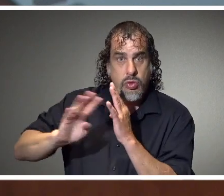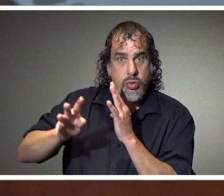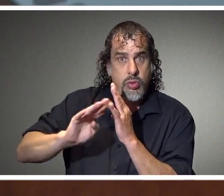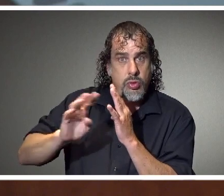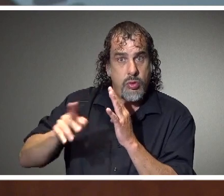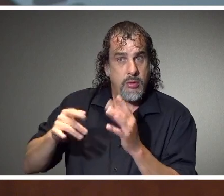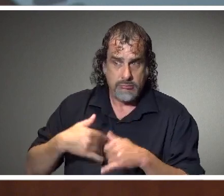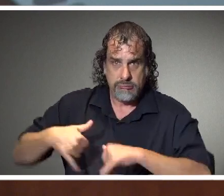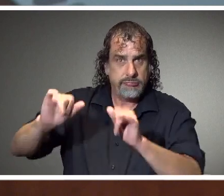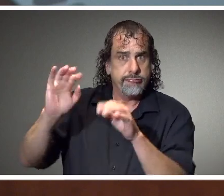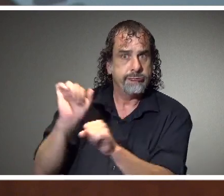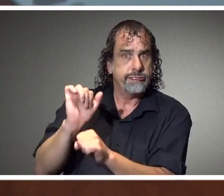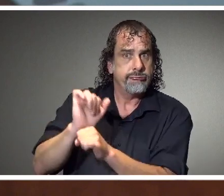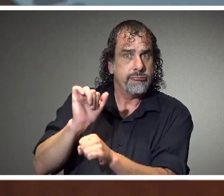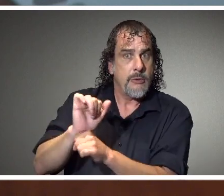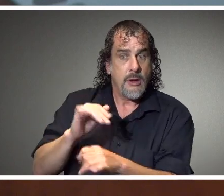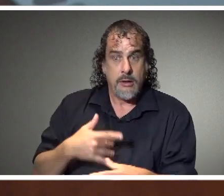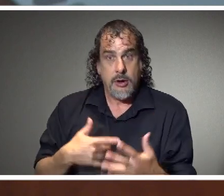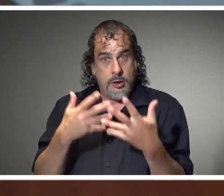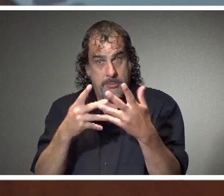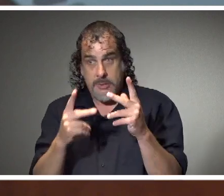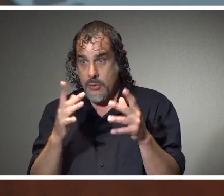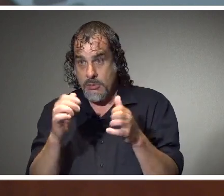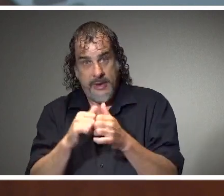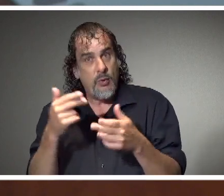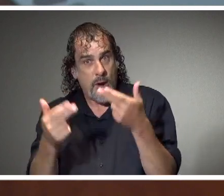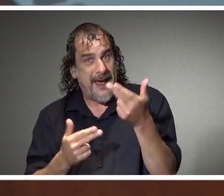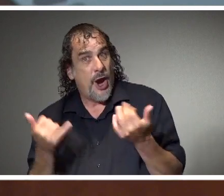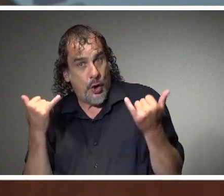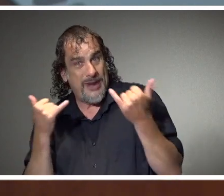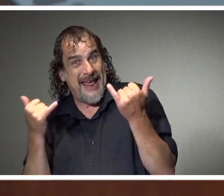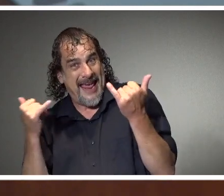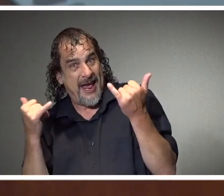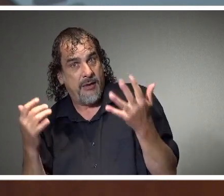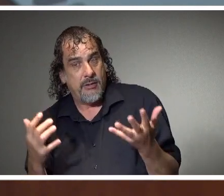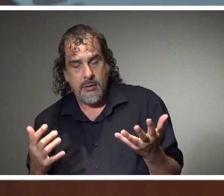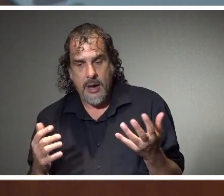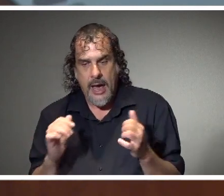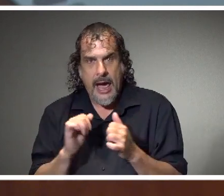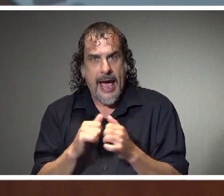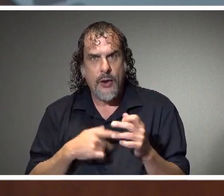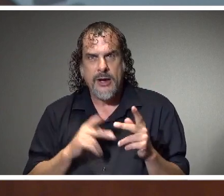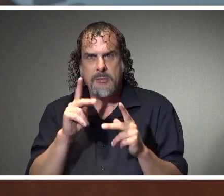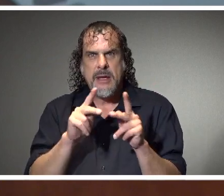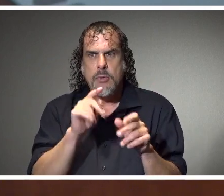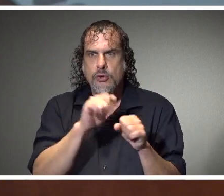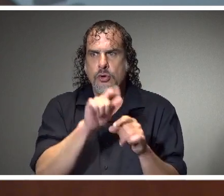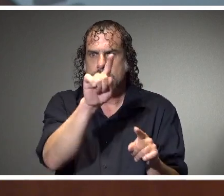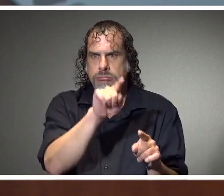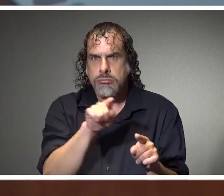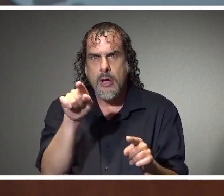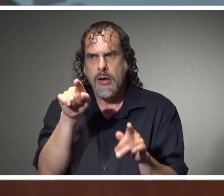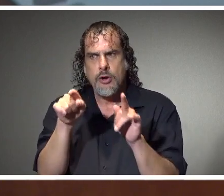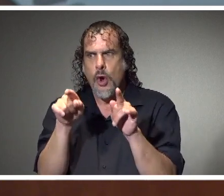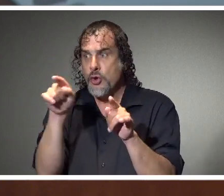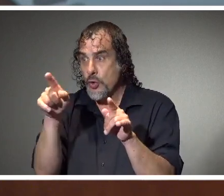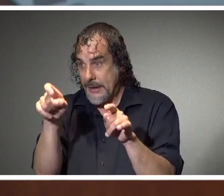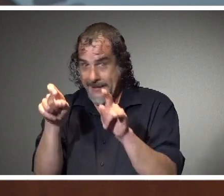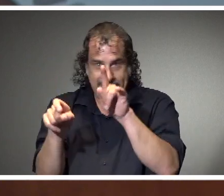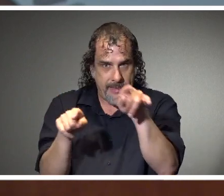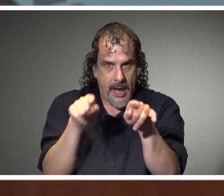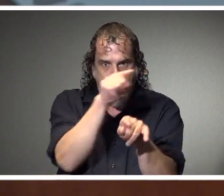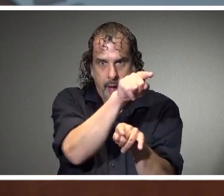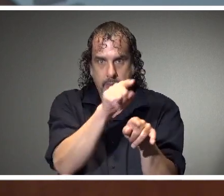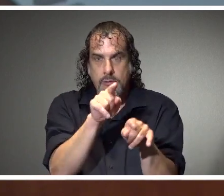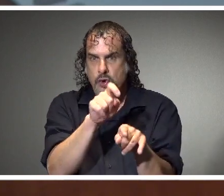Employers like that who may be ready to start hiring people now, how can we help people connect the dots? And all of that is done, it's just through better information. And